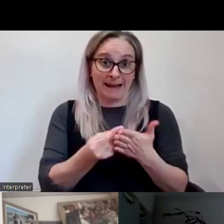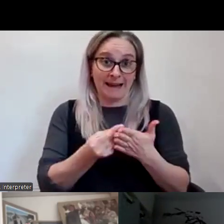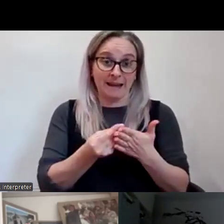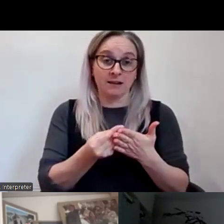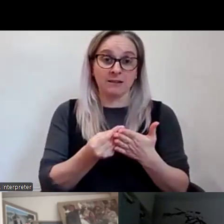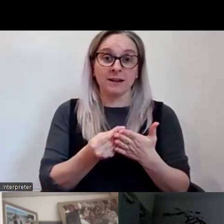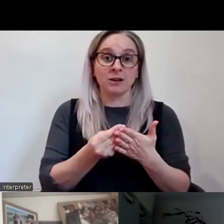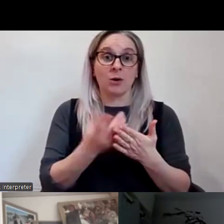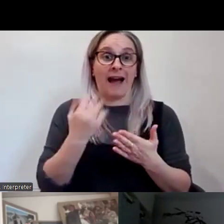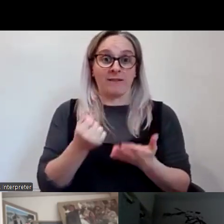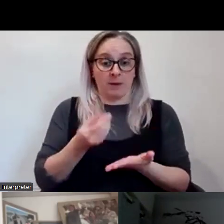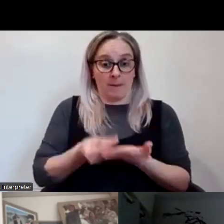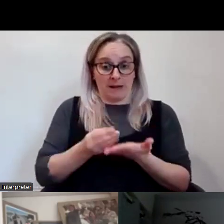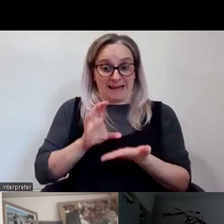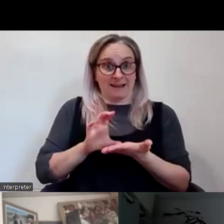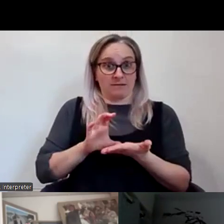go as far as possible.